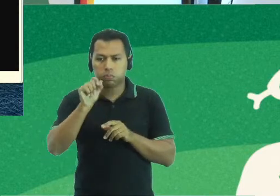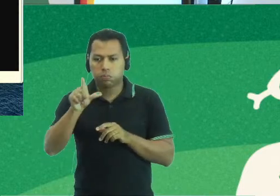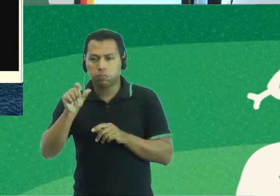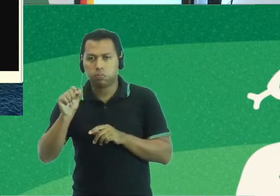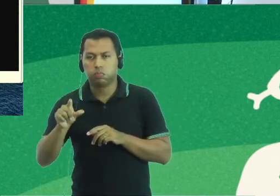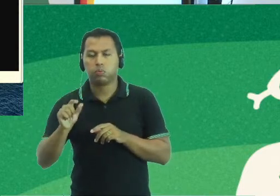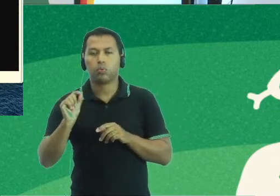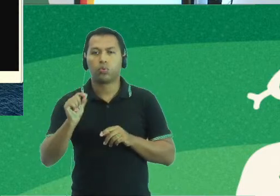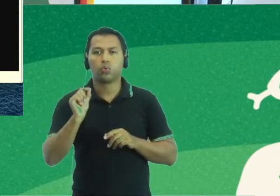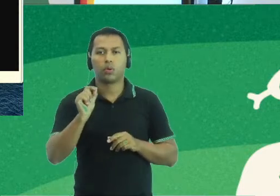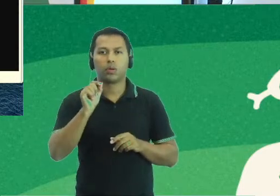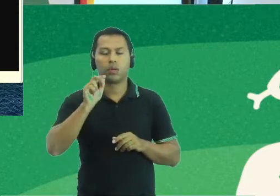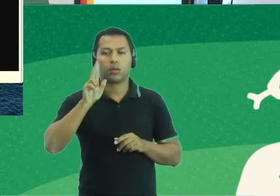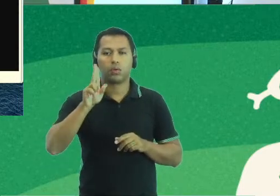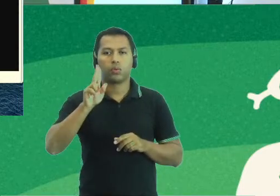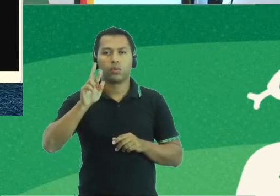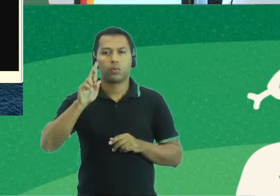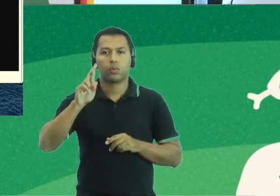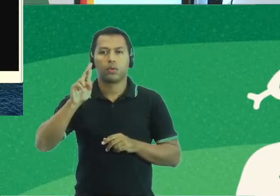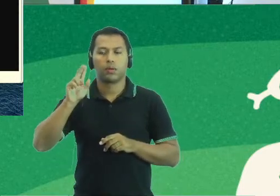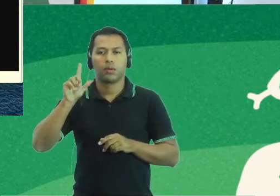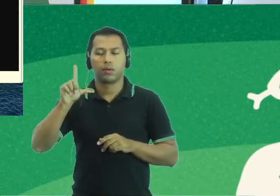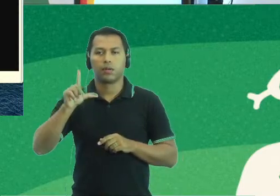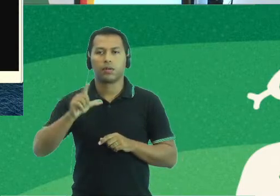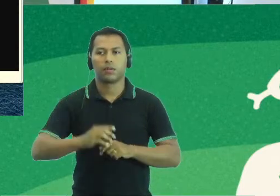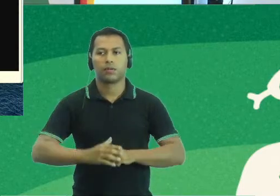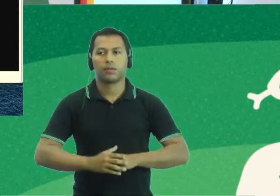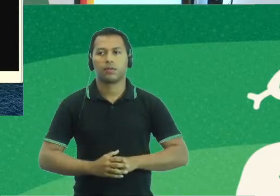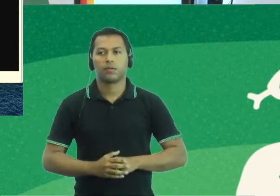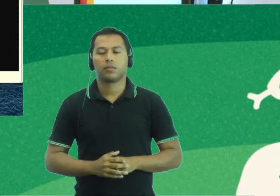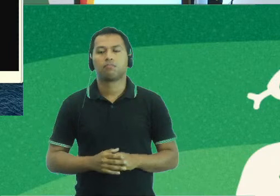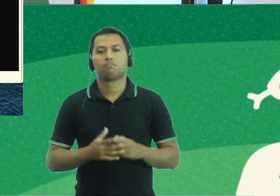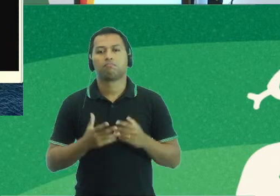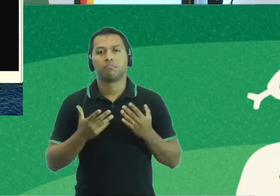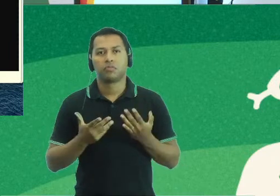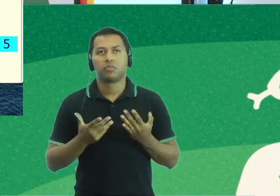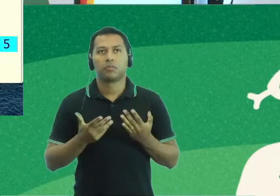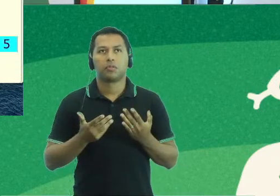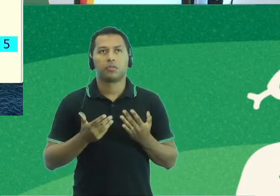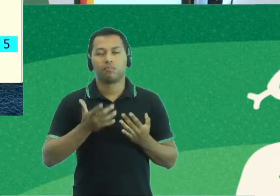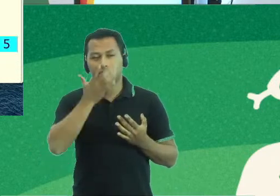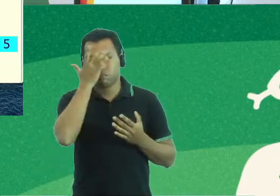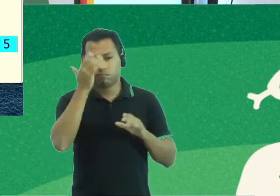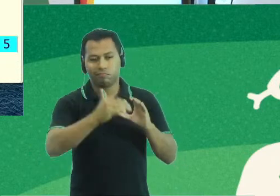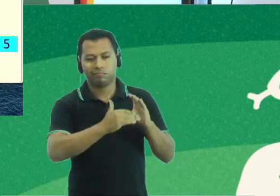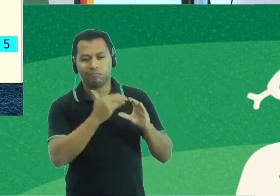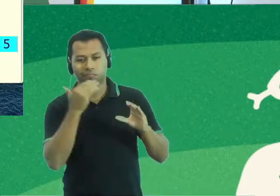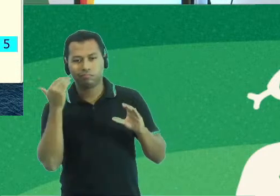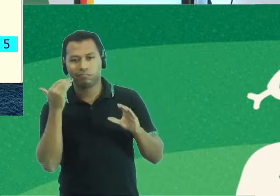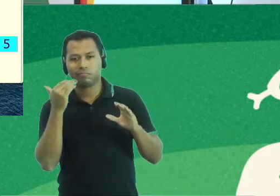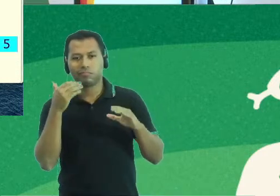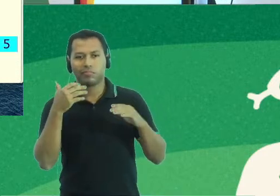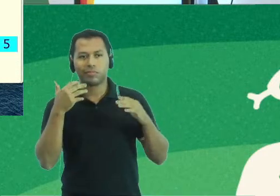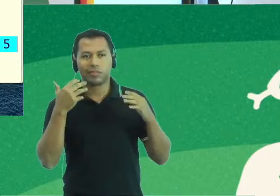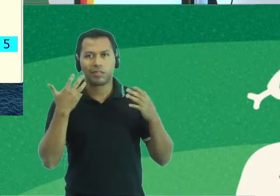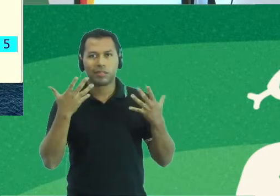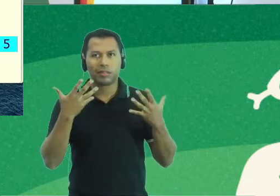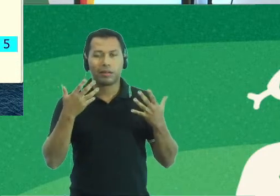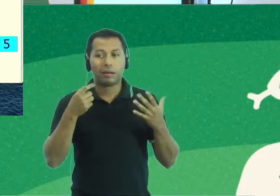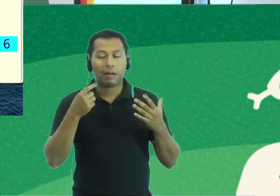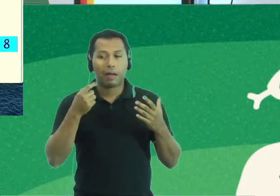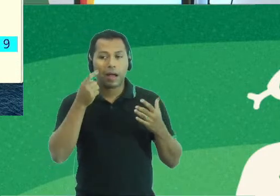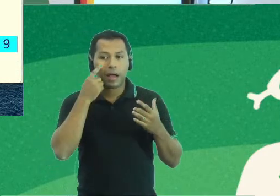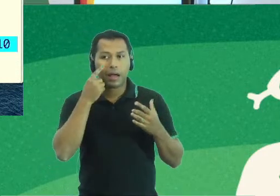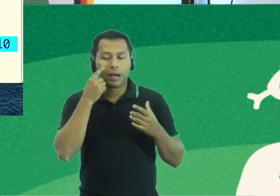this URL that I can give it. So whenever someone sends an email to that email address, it will go to this Flask application. So in